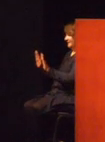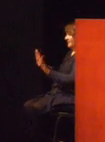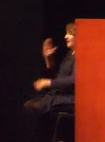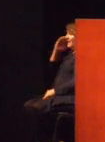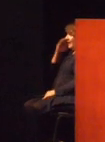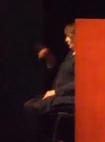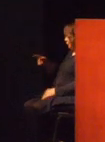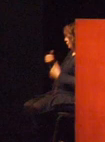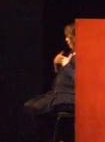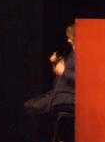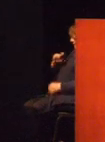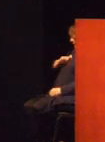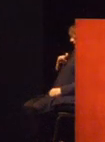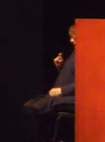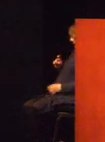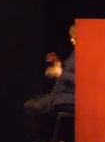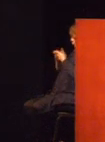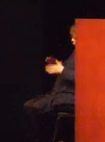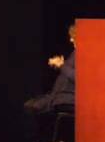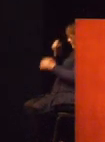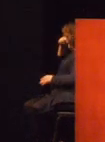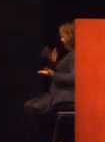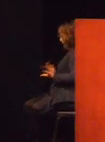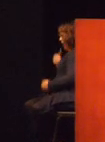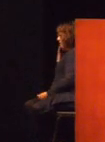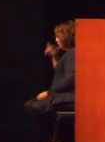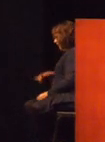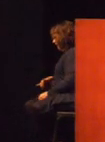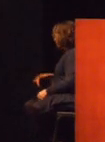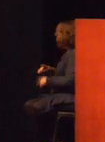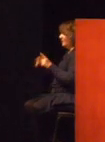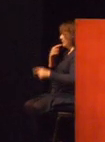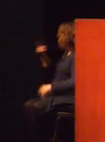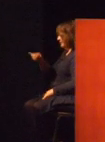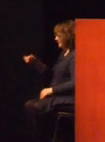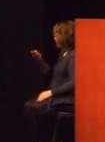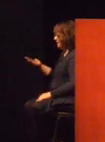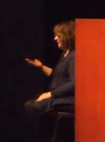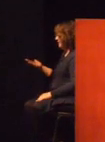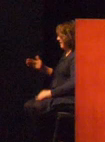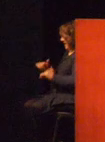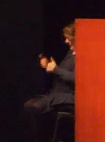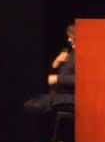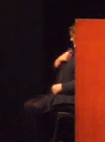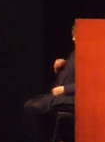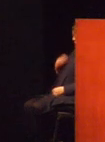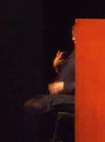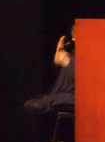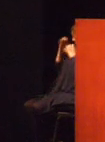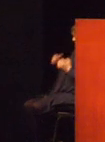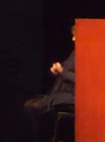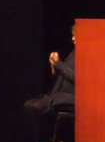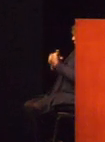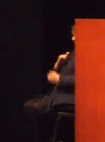more Latinx students than you have Black students here. And so I would say the same thing. If you're thinking about how do I as a white educator support my